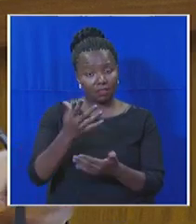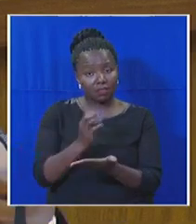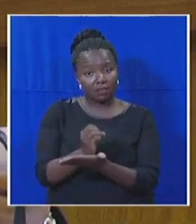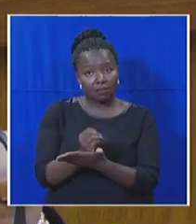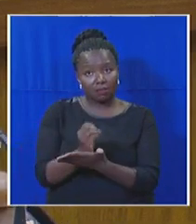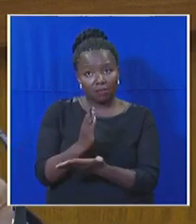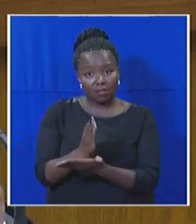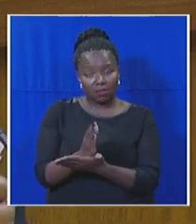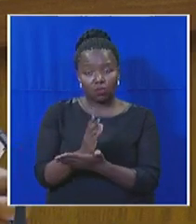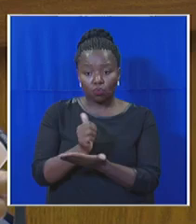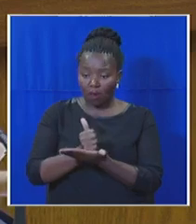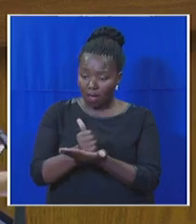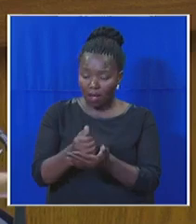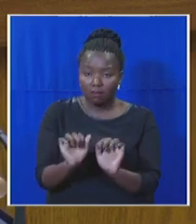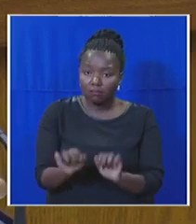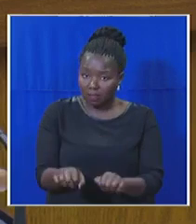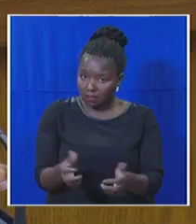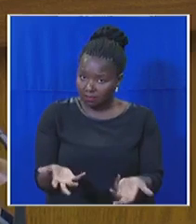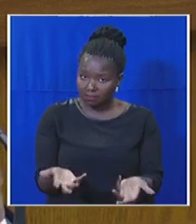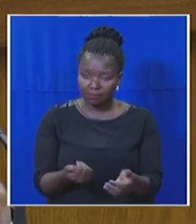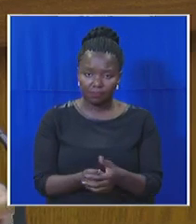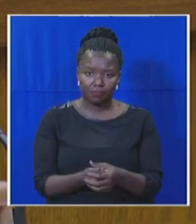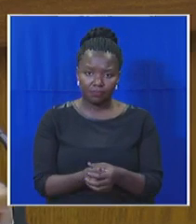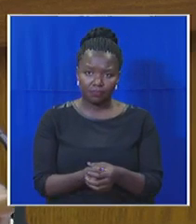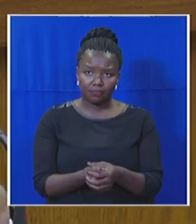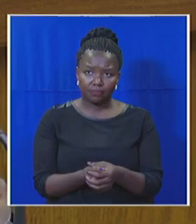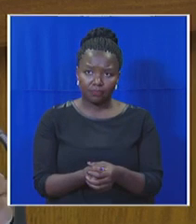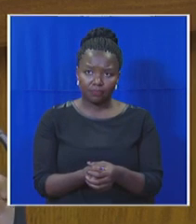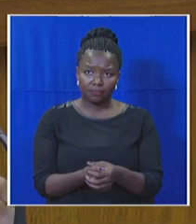bathole usizo. This